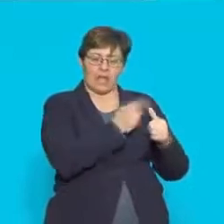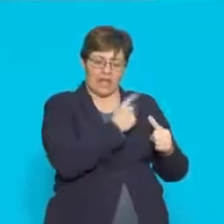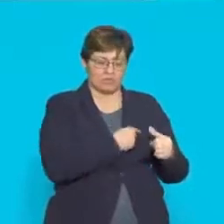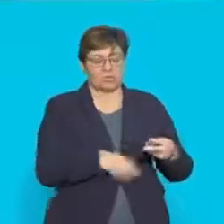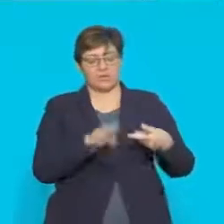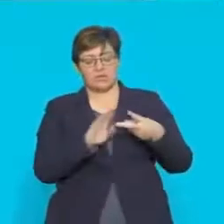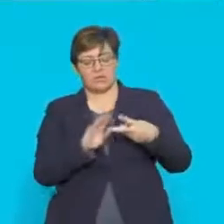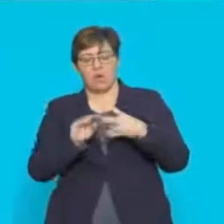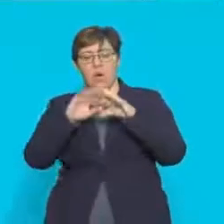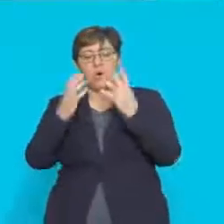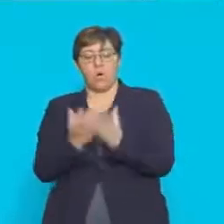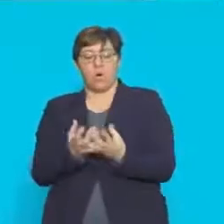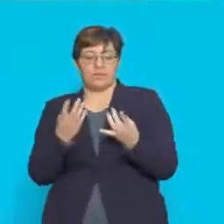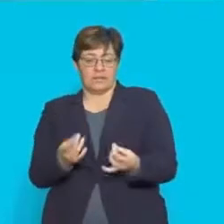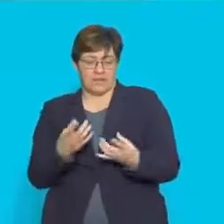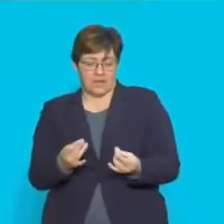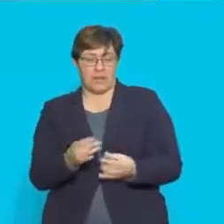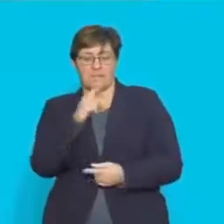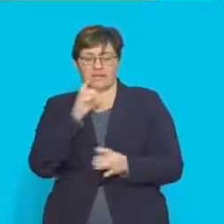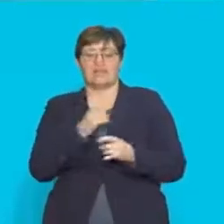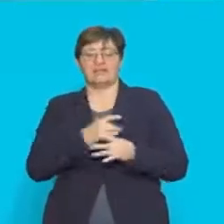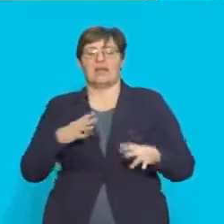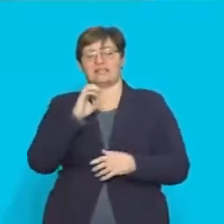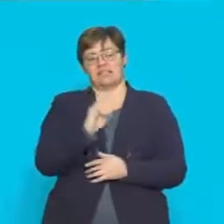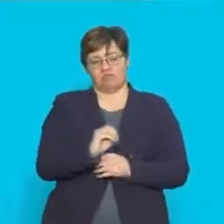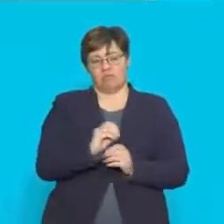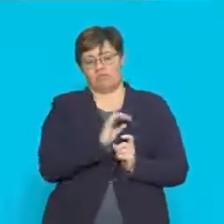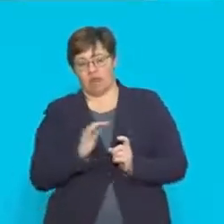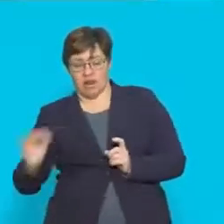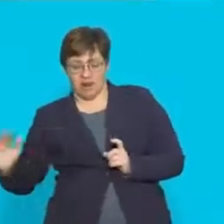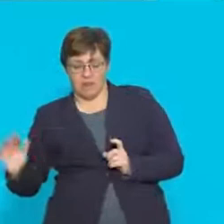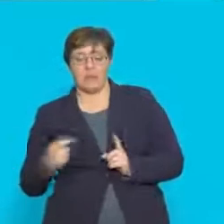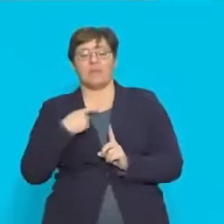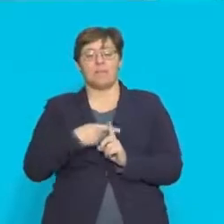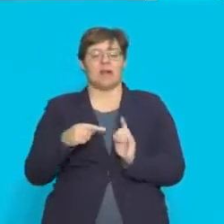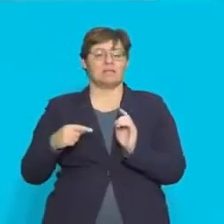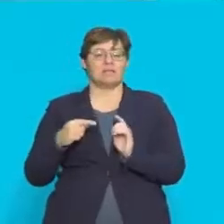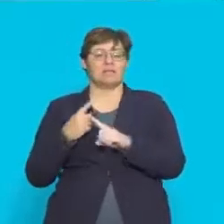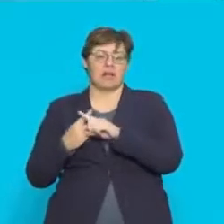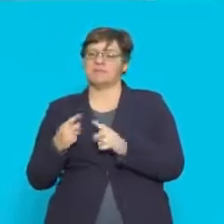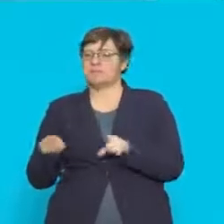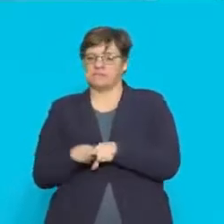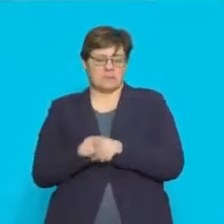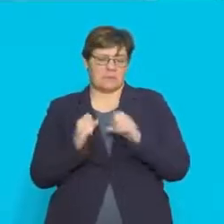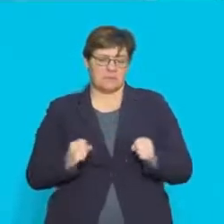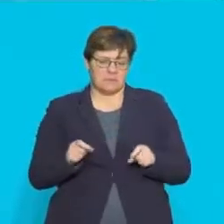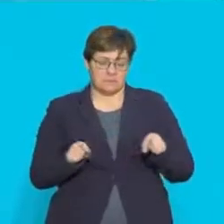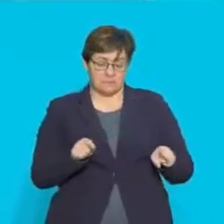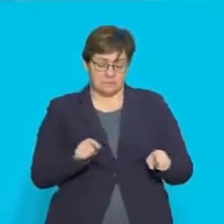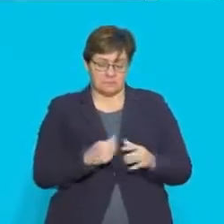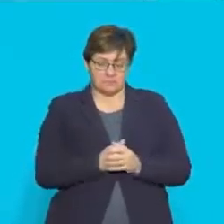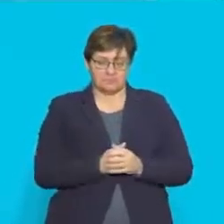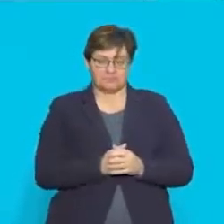count, and a whole number, which normally means a whole, right? So 0 would be